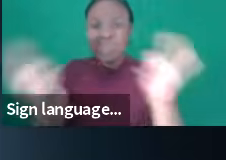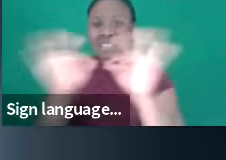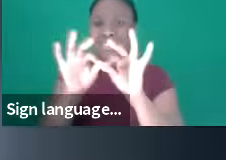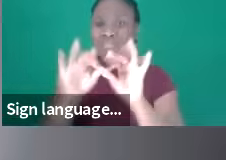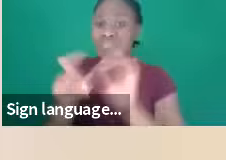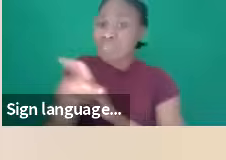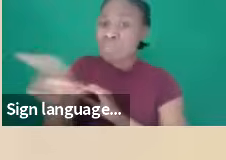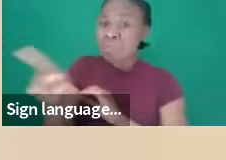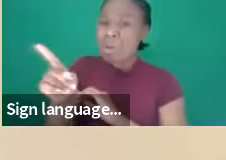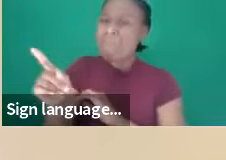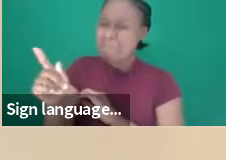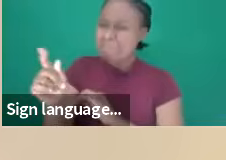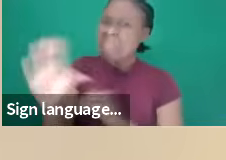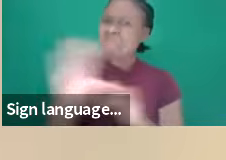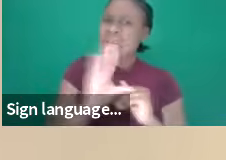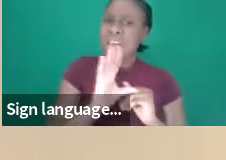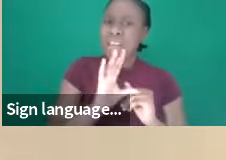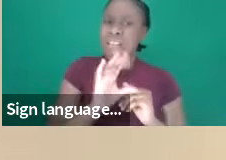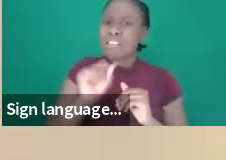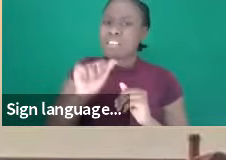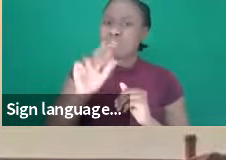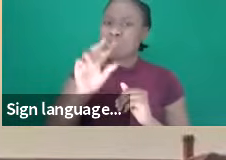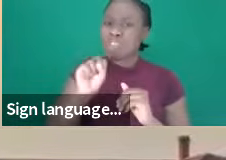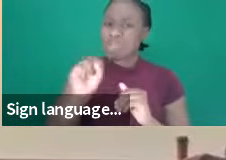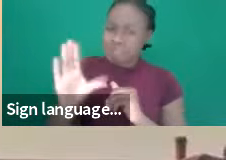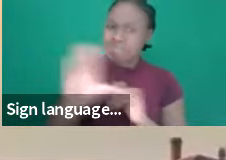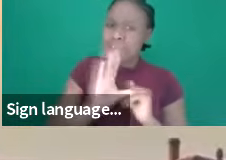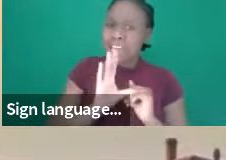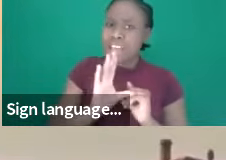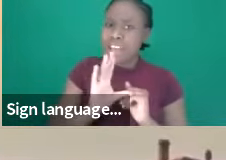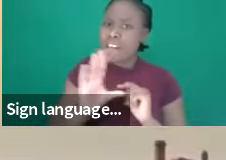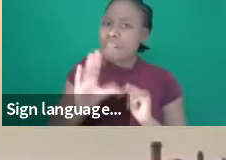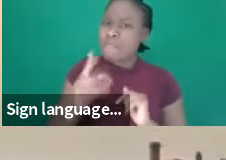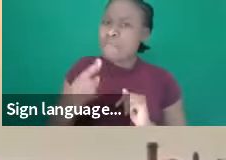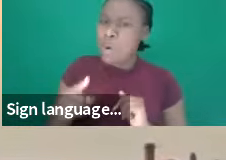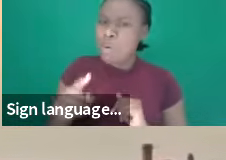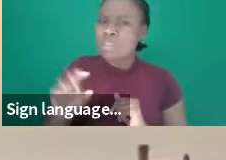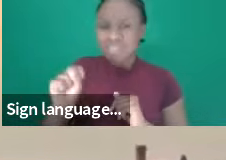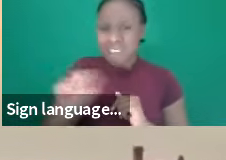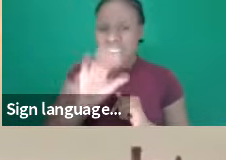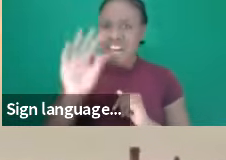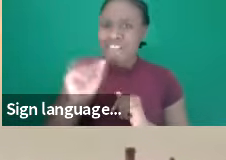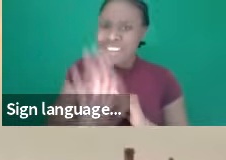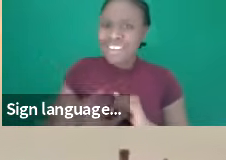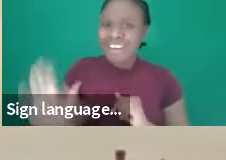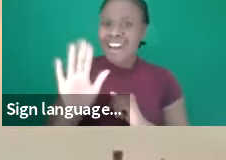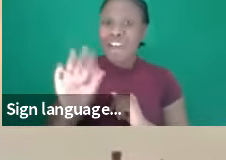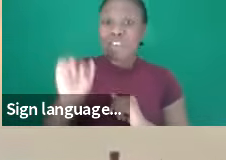Do it for your nation. Your tax matters.